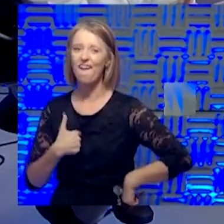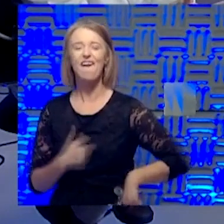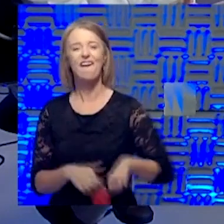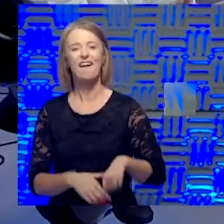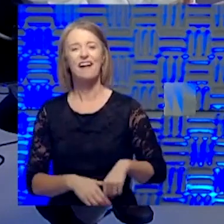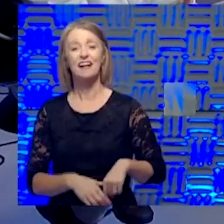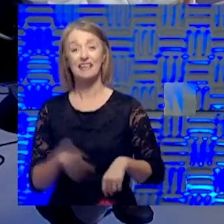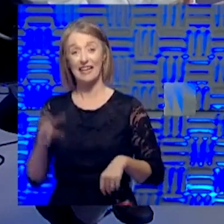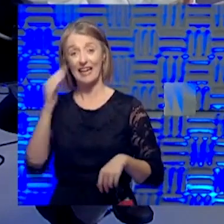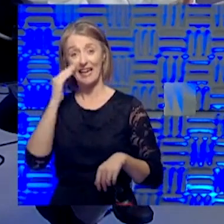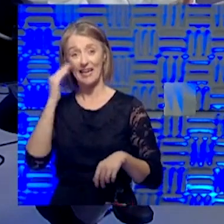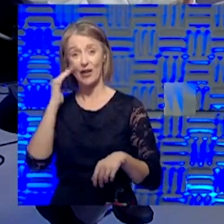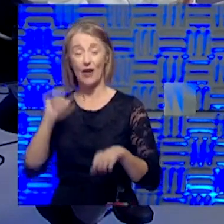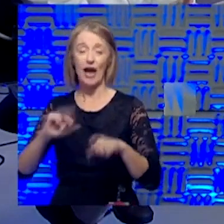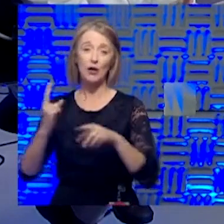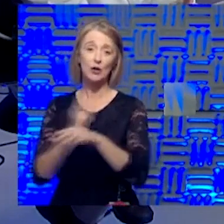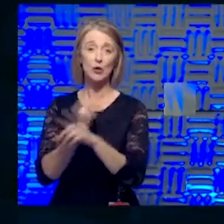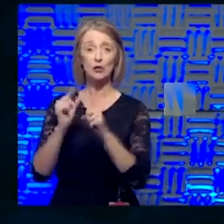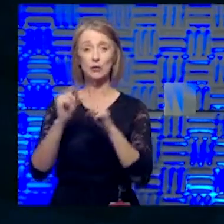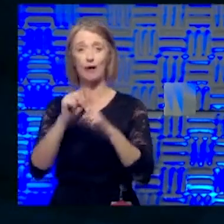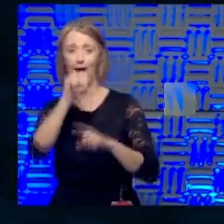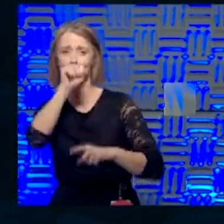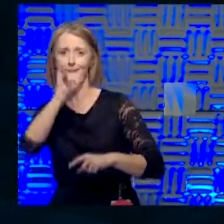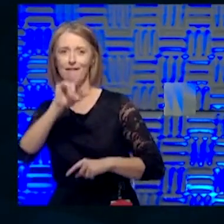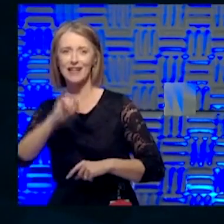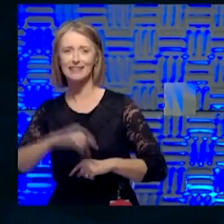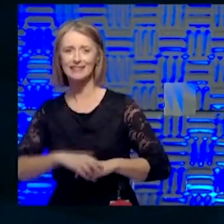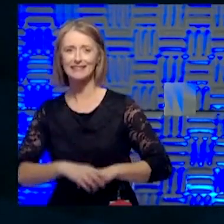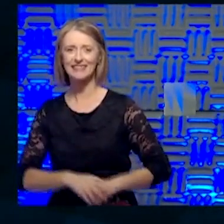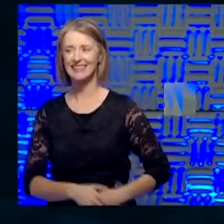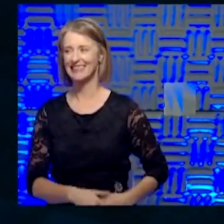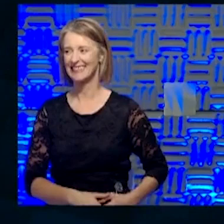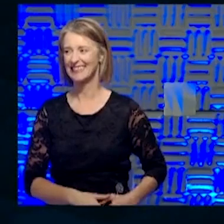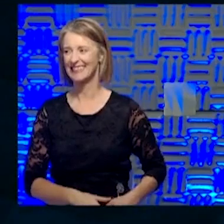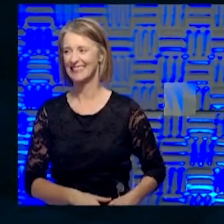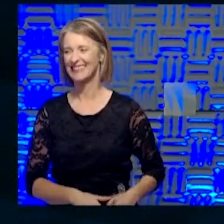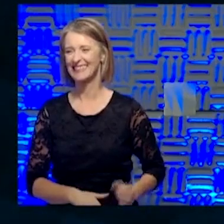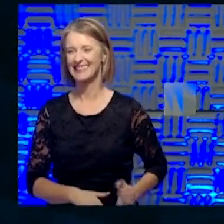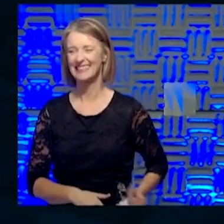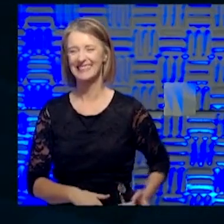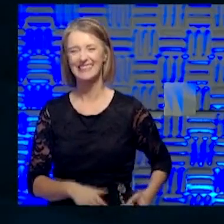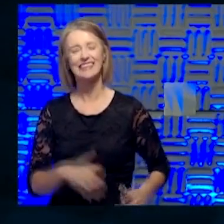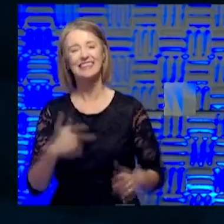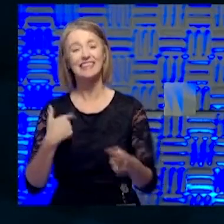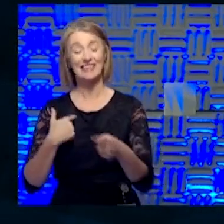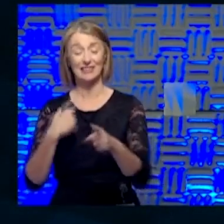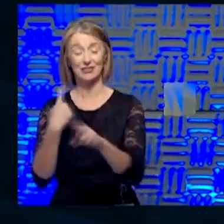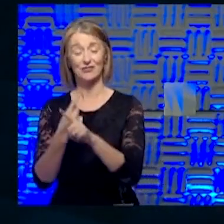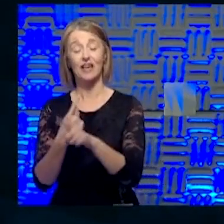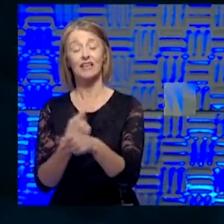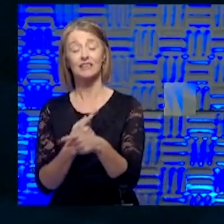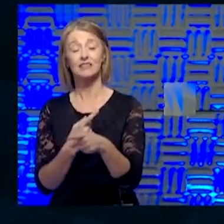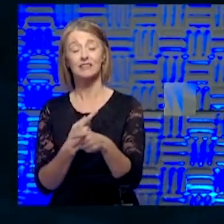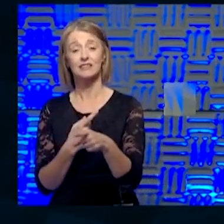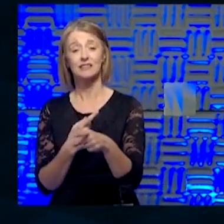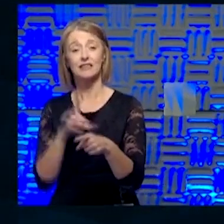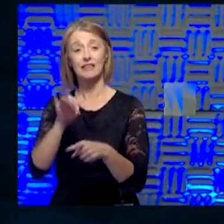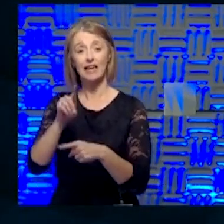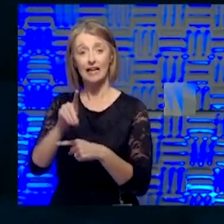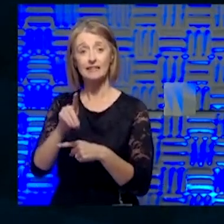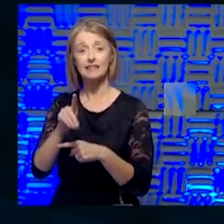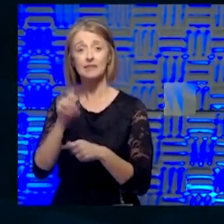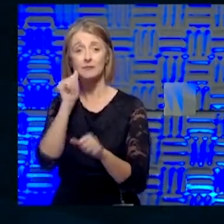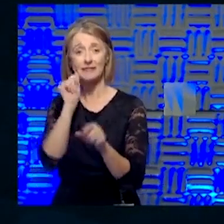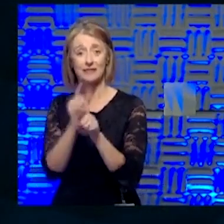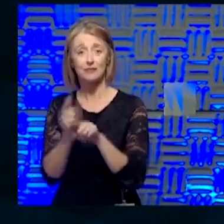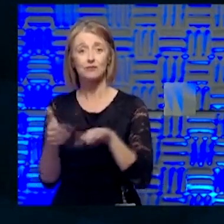know how to use the words and everything. I love it. But he's right, and I did lose my sister.